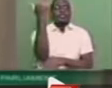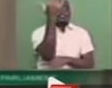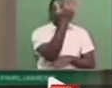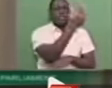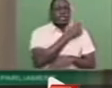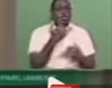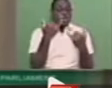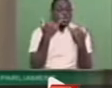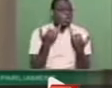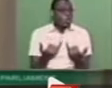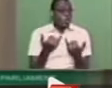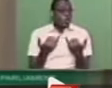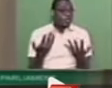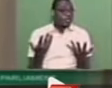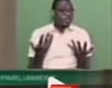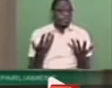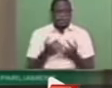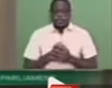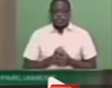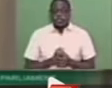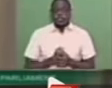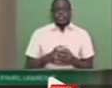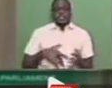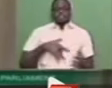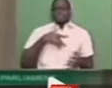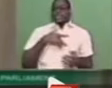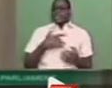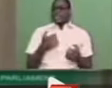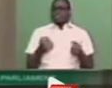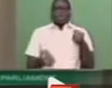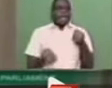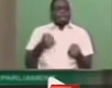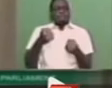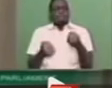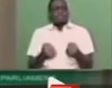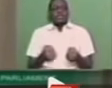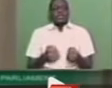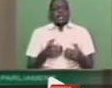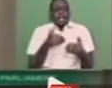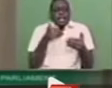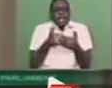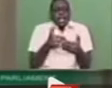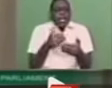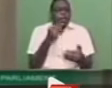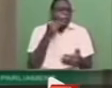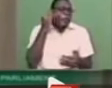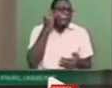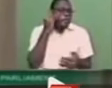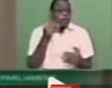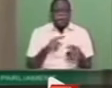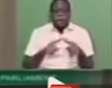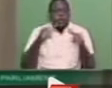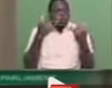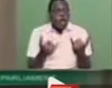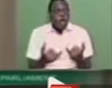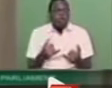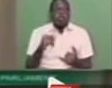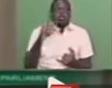or you know if you were further down south, how far away you were. It's gone. That once